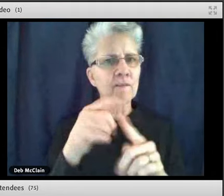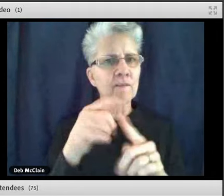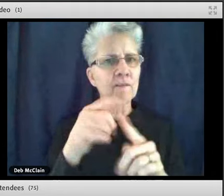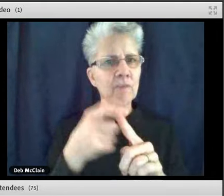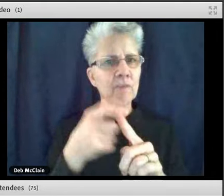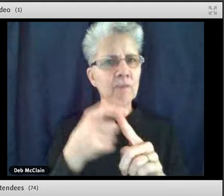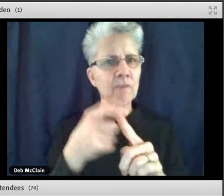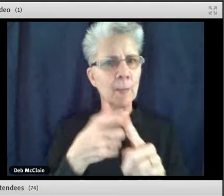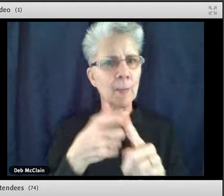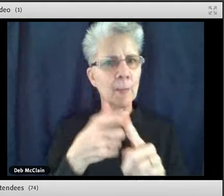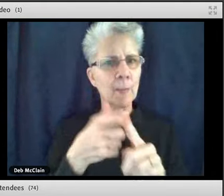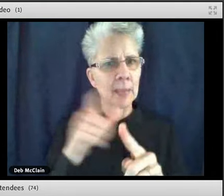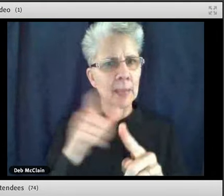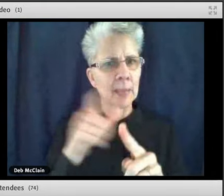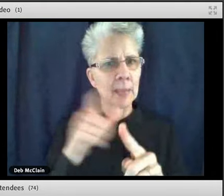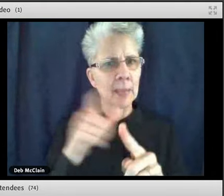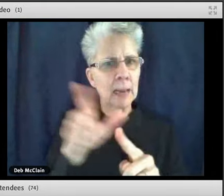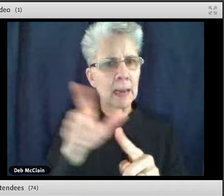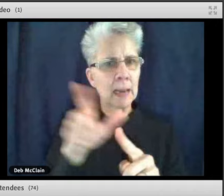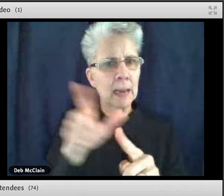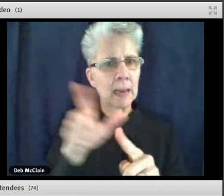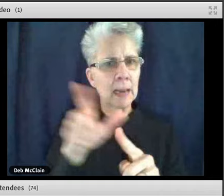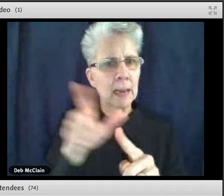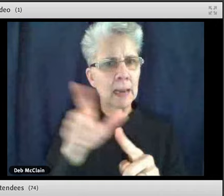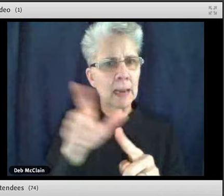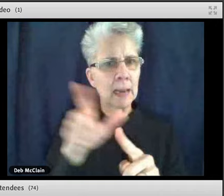and I'll stick around.